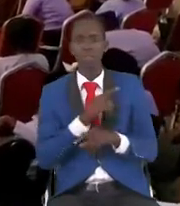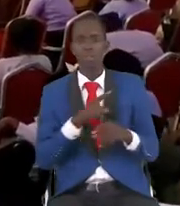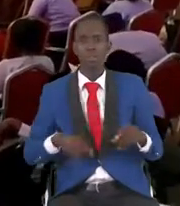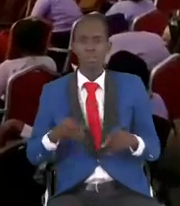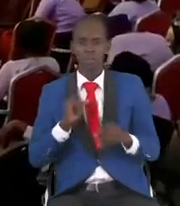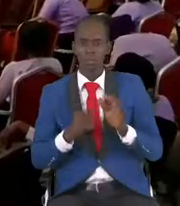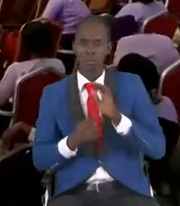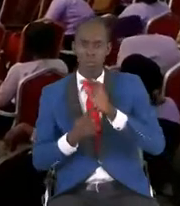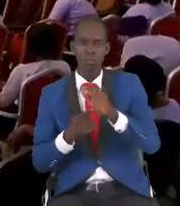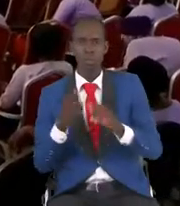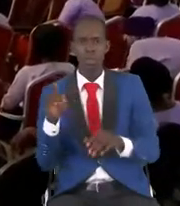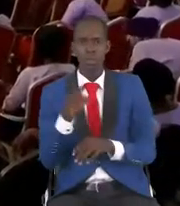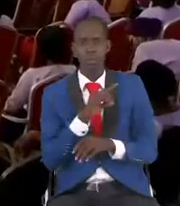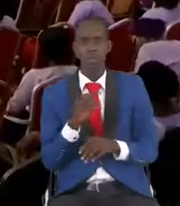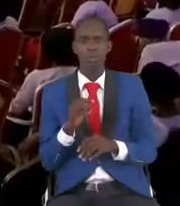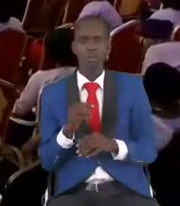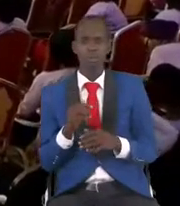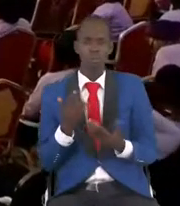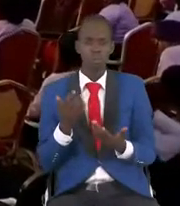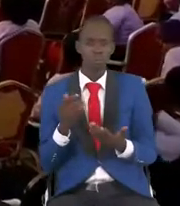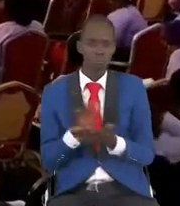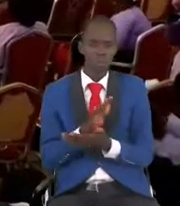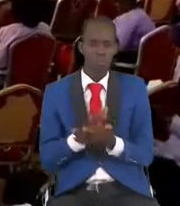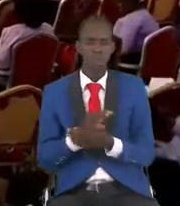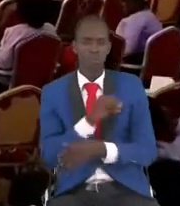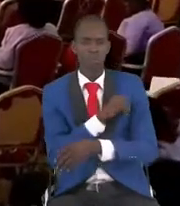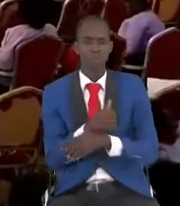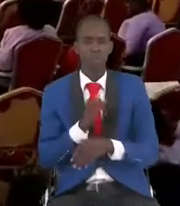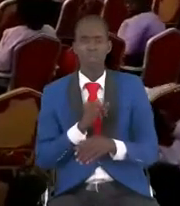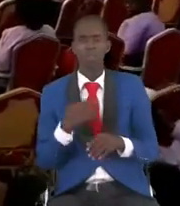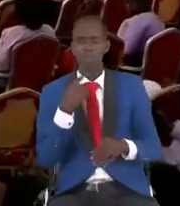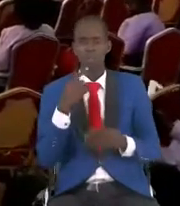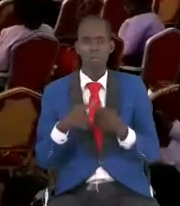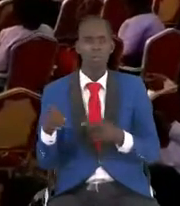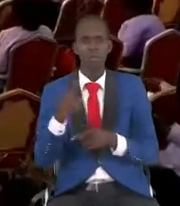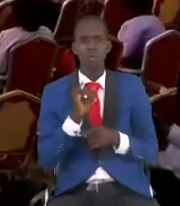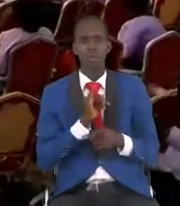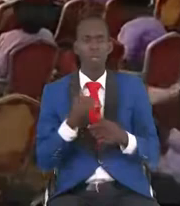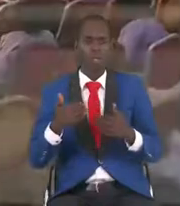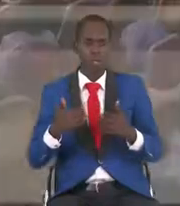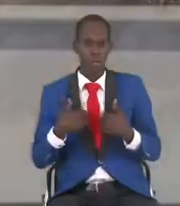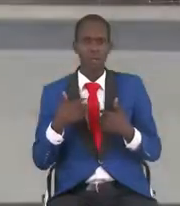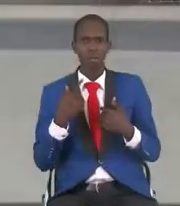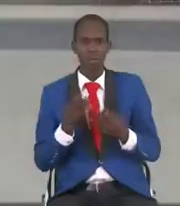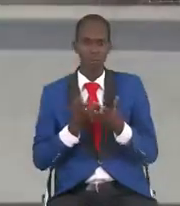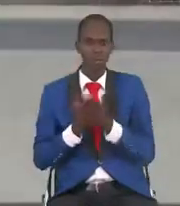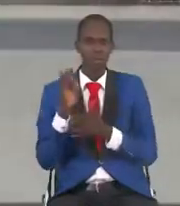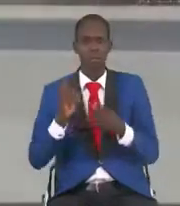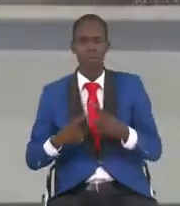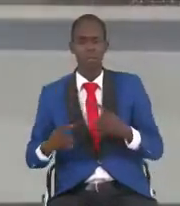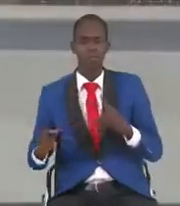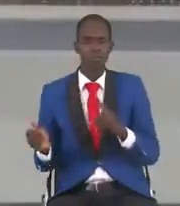paper. I showed them authority. And I told them, I have a warrant to arrest you because